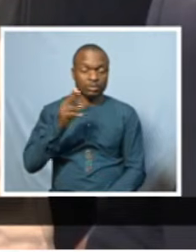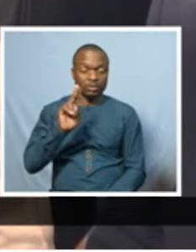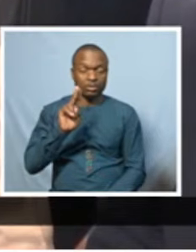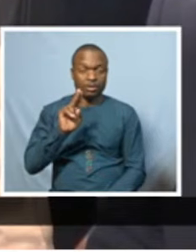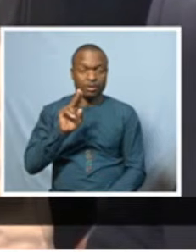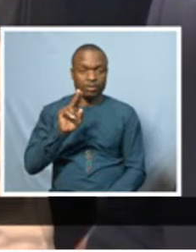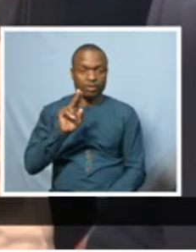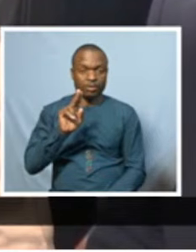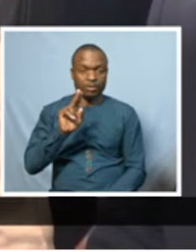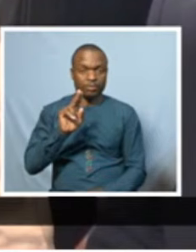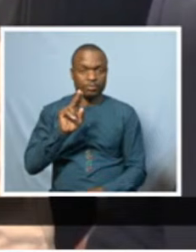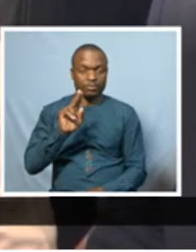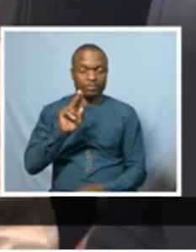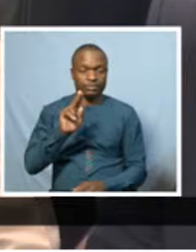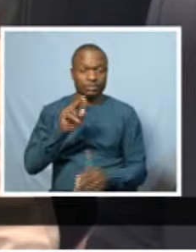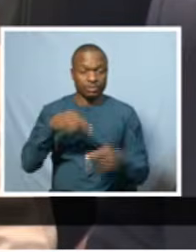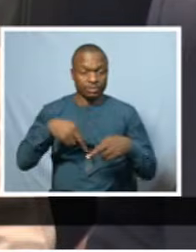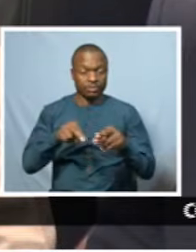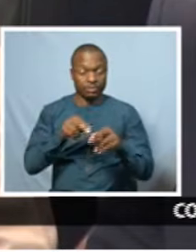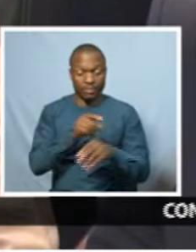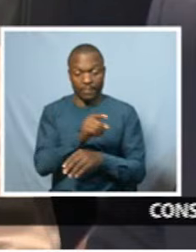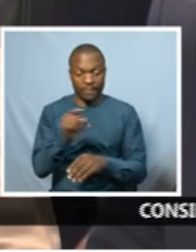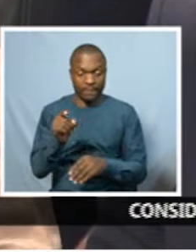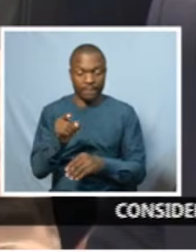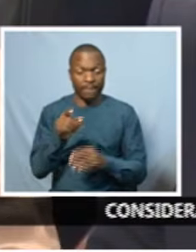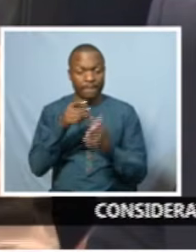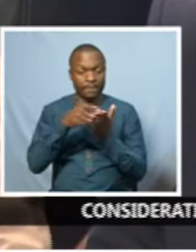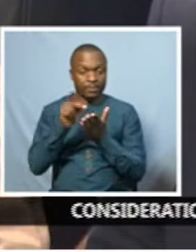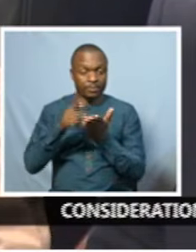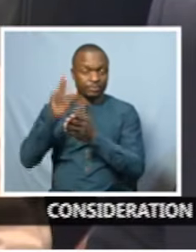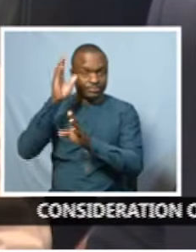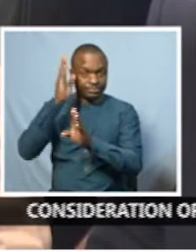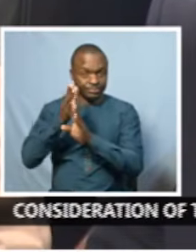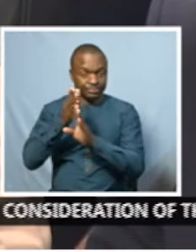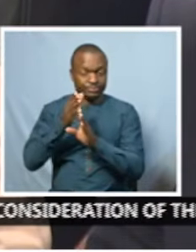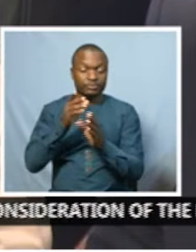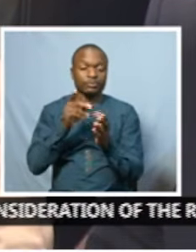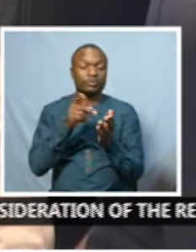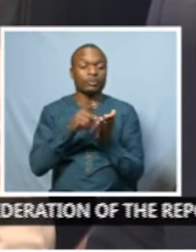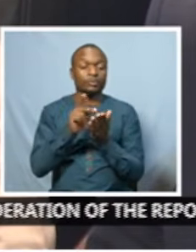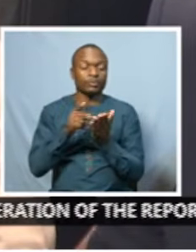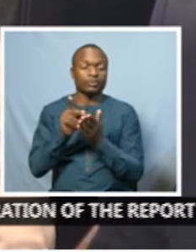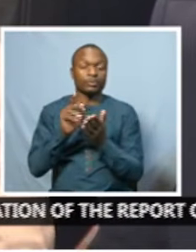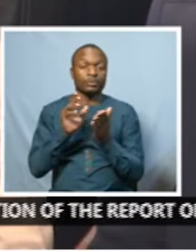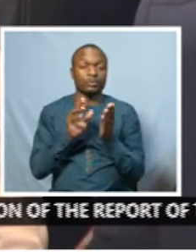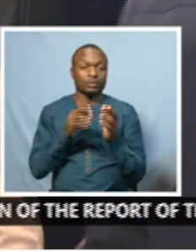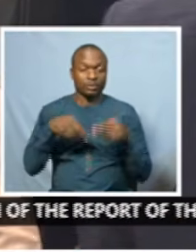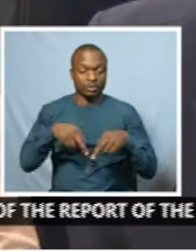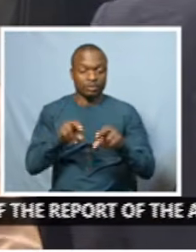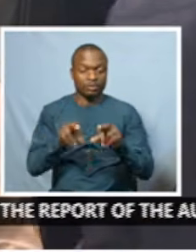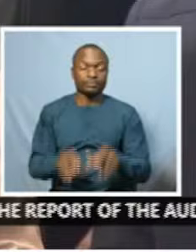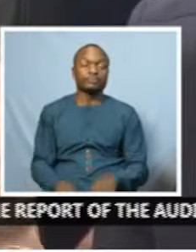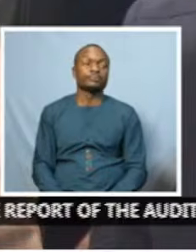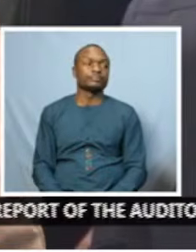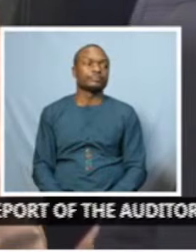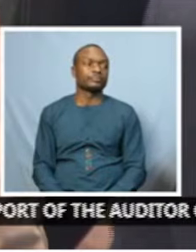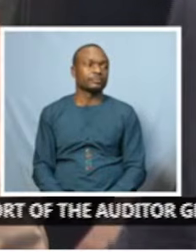Those payments are towards what? Towards the road, and there's even